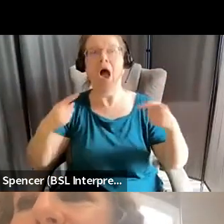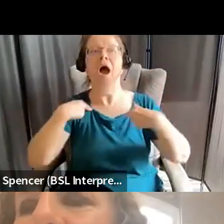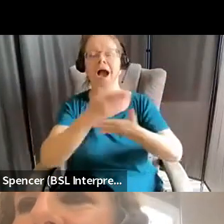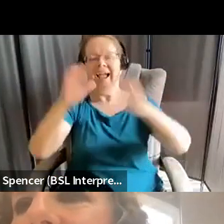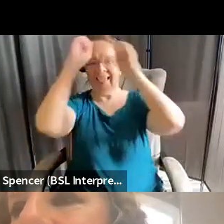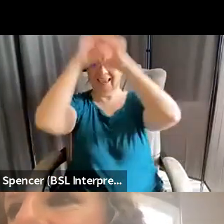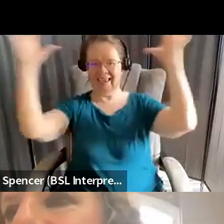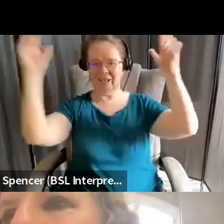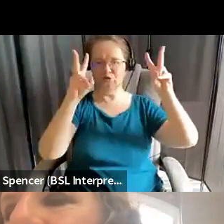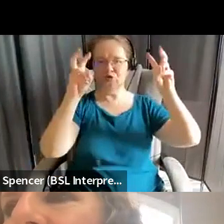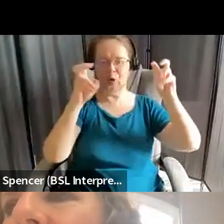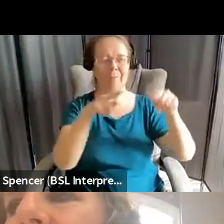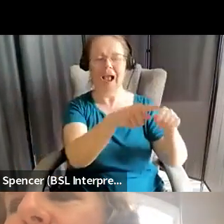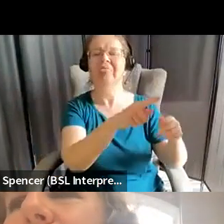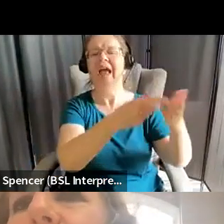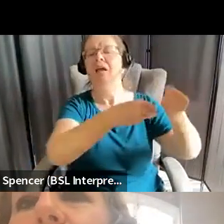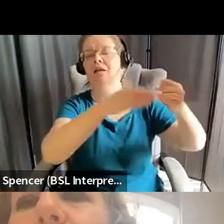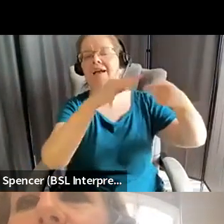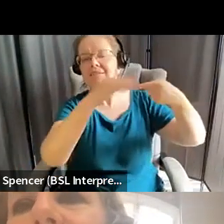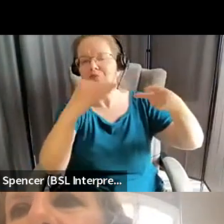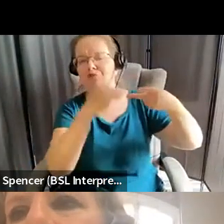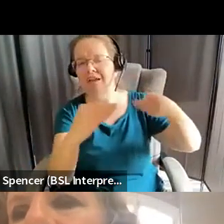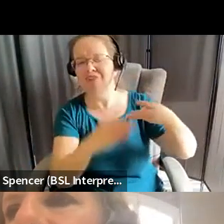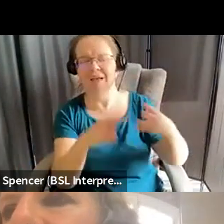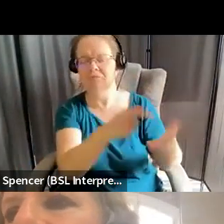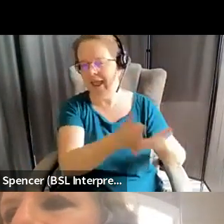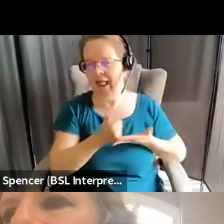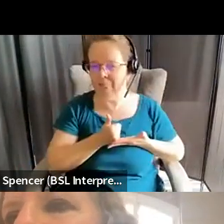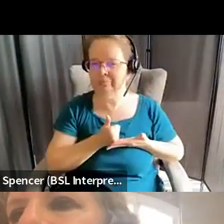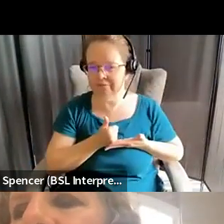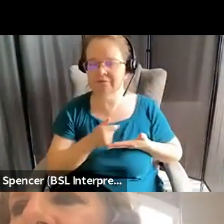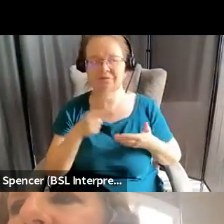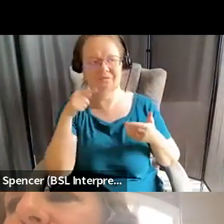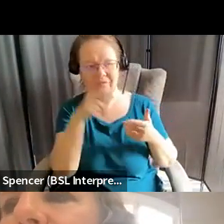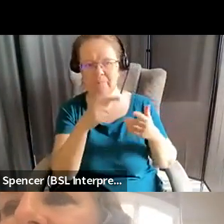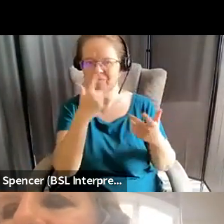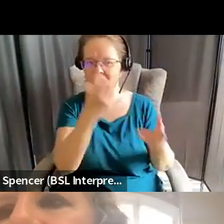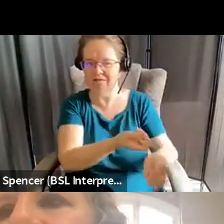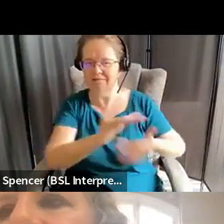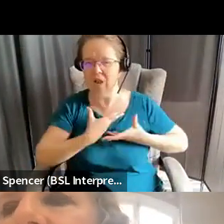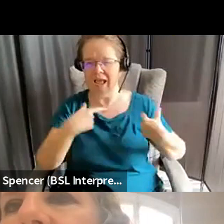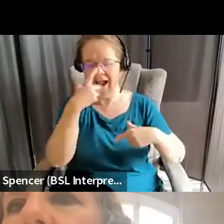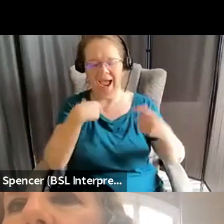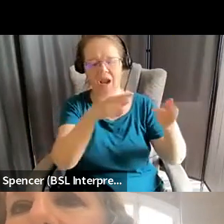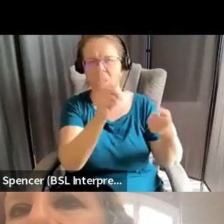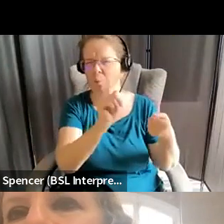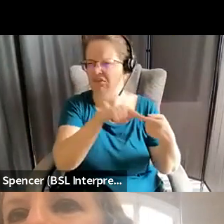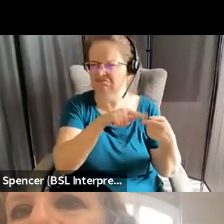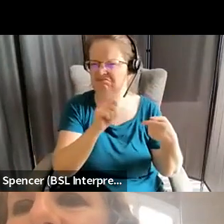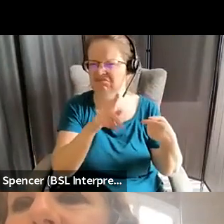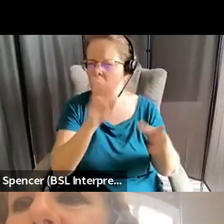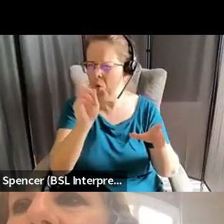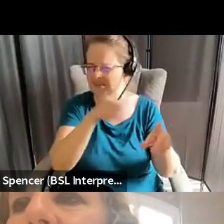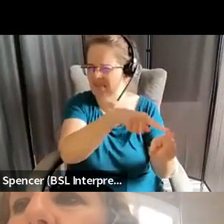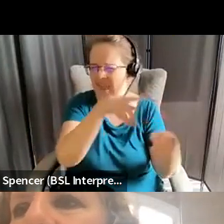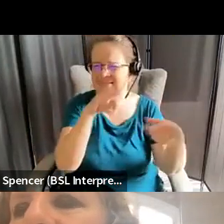sections. That's really sometimes really helpful. So it's also really important how information is conveyed so that I can understand, what I'm getting